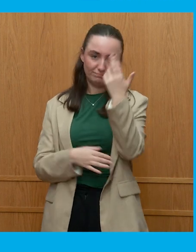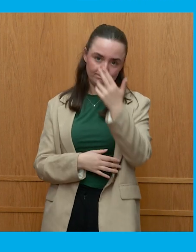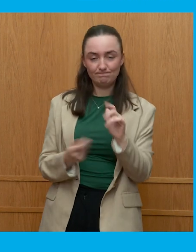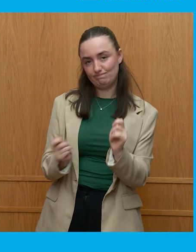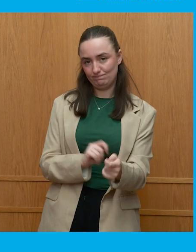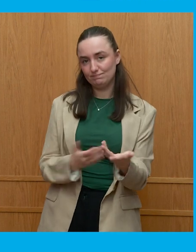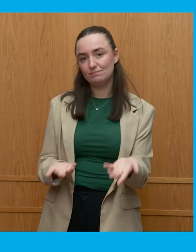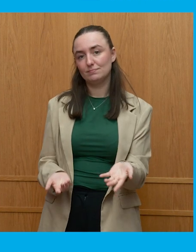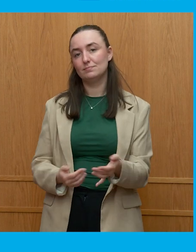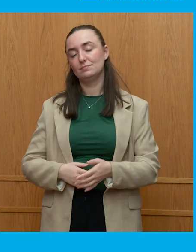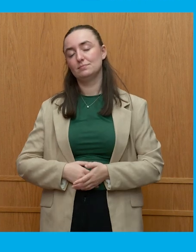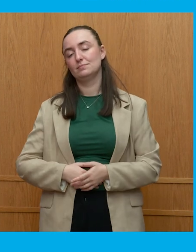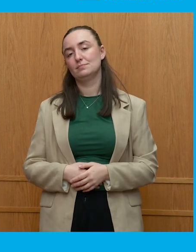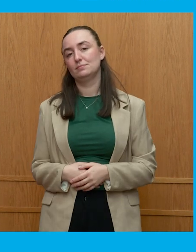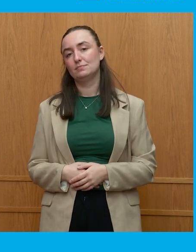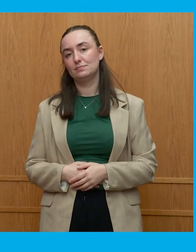So